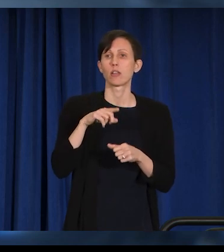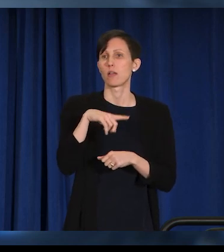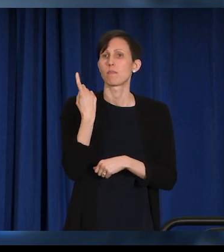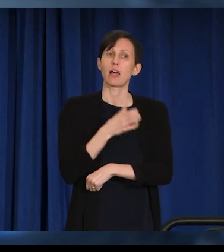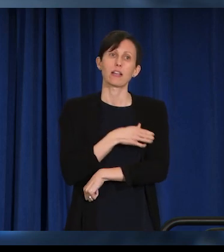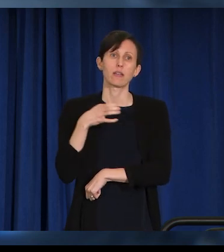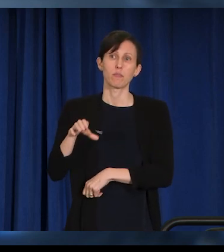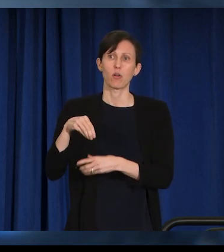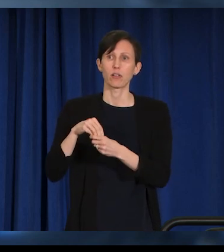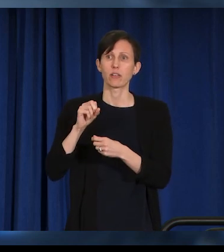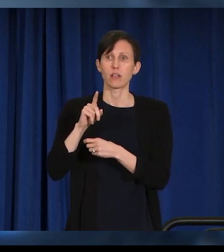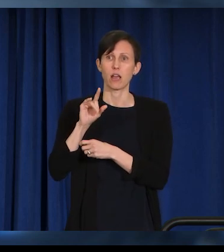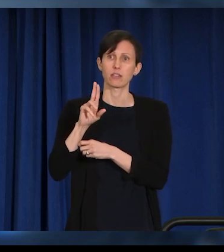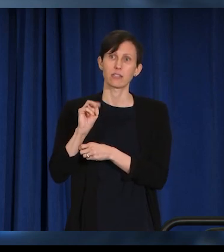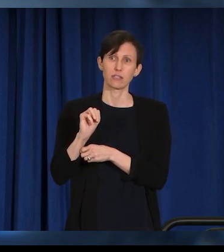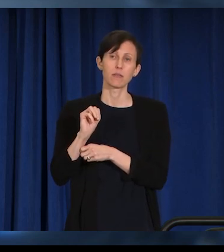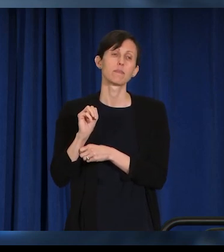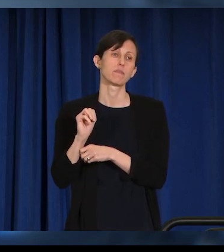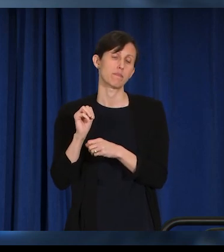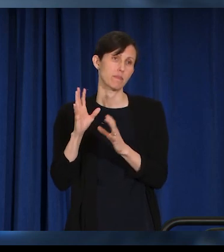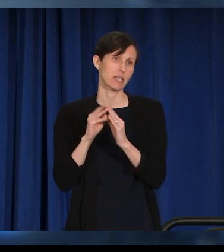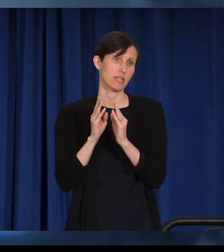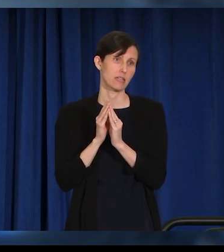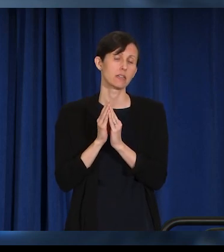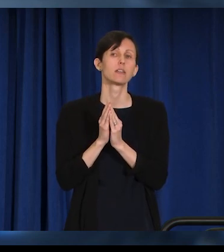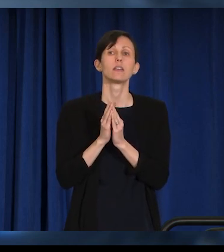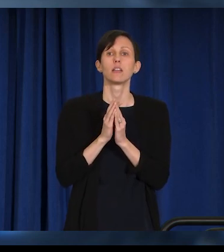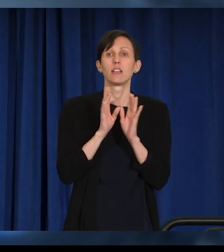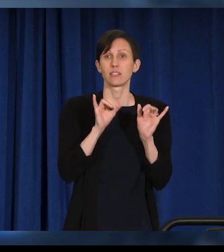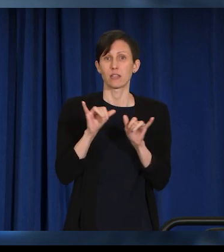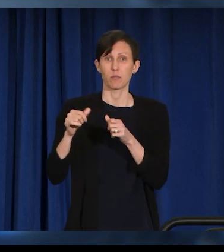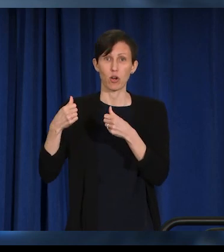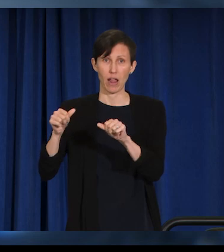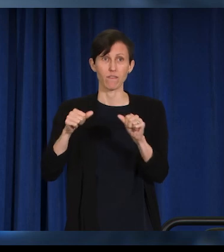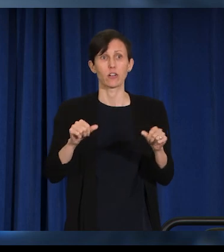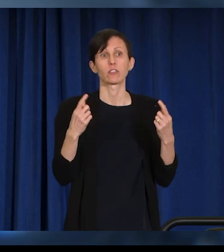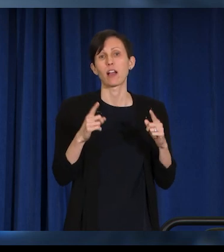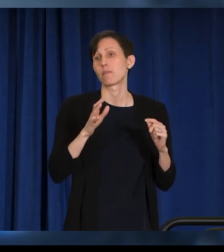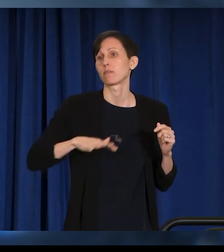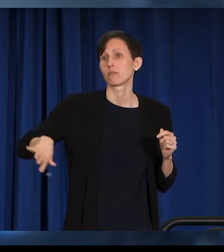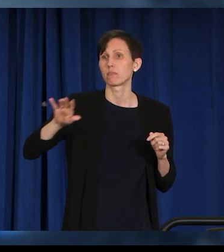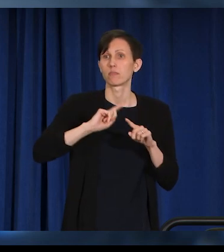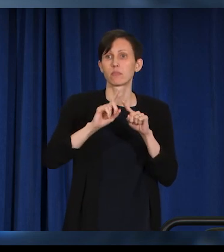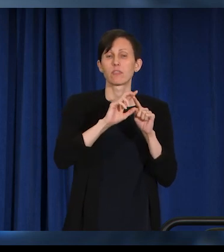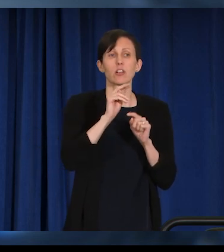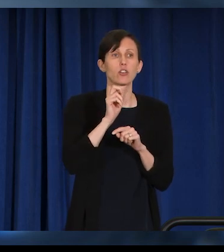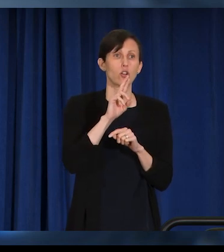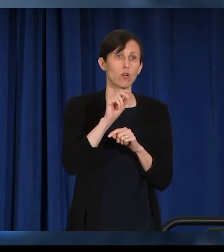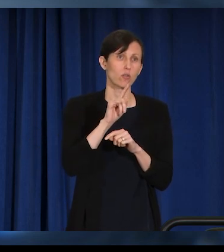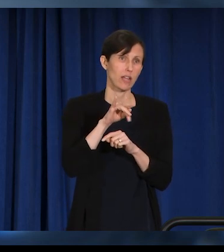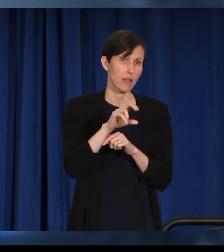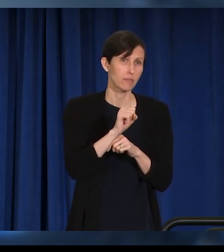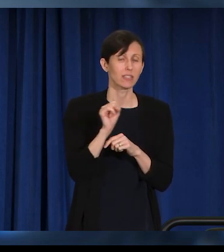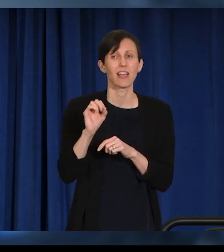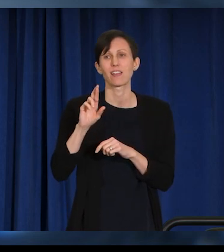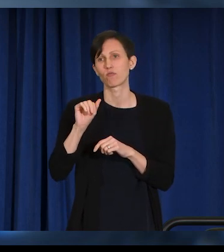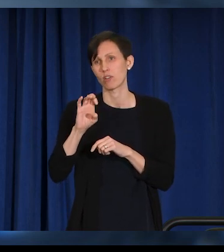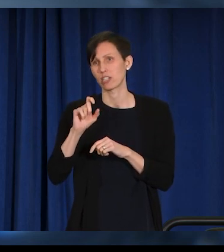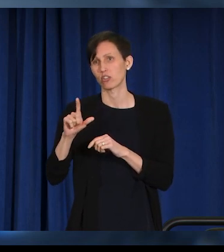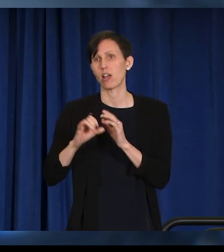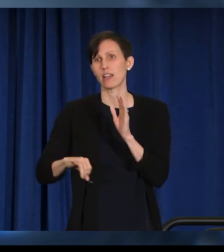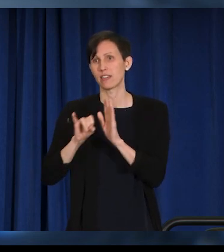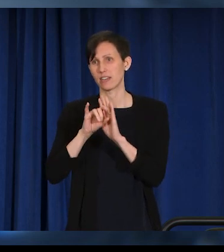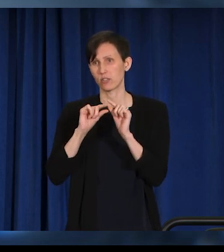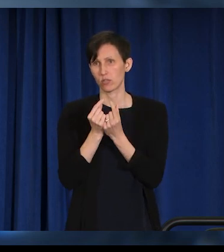Empowerment in Autism Network meeting. Similar efforts are occurring across neurotypes and racial identity groups.